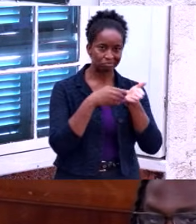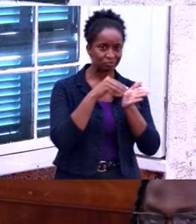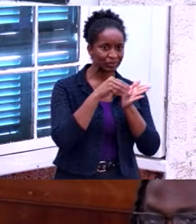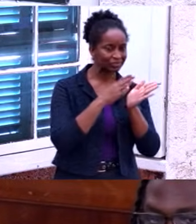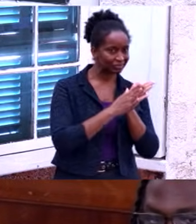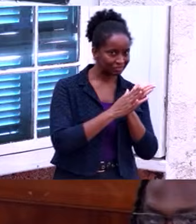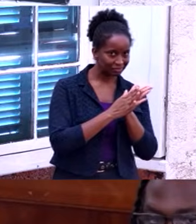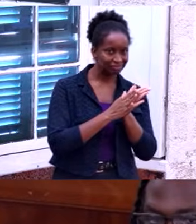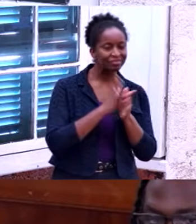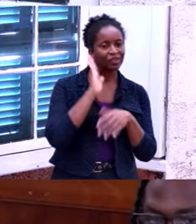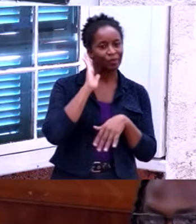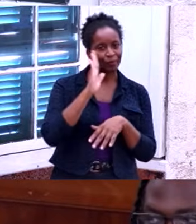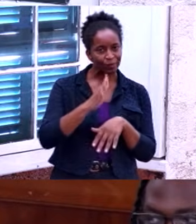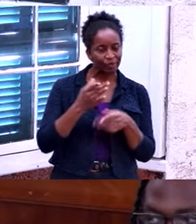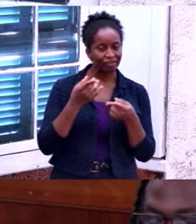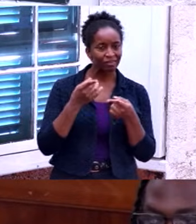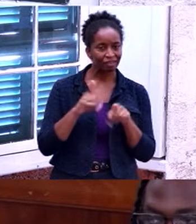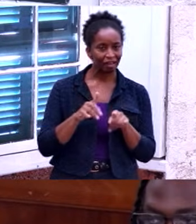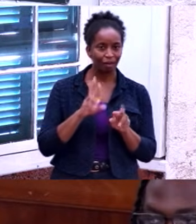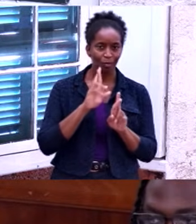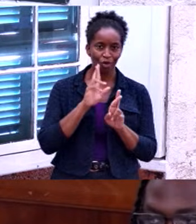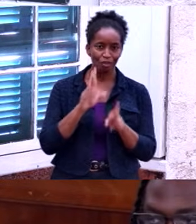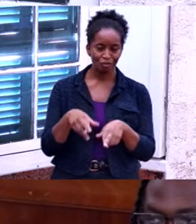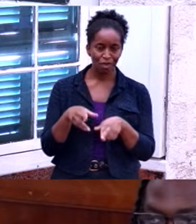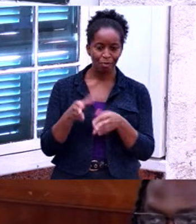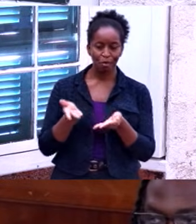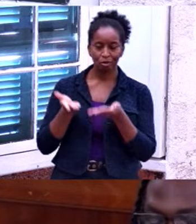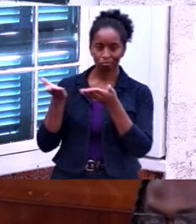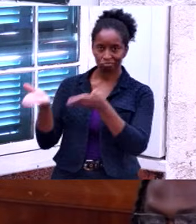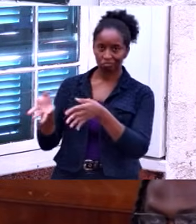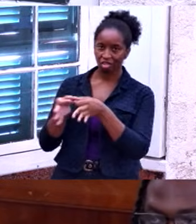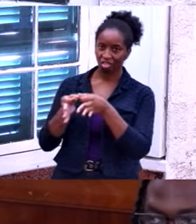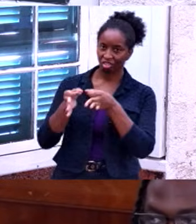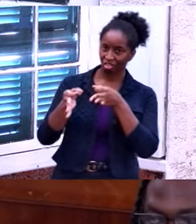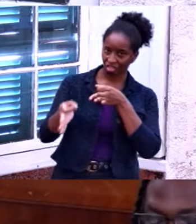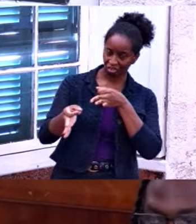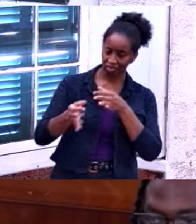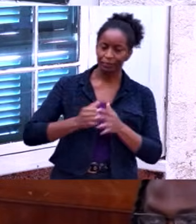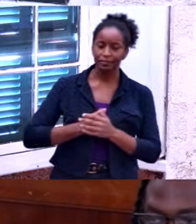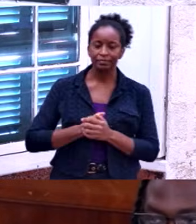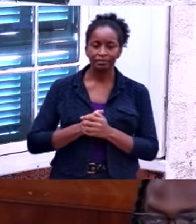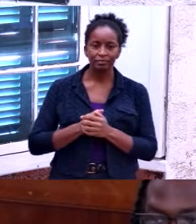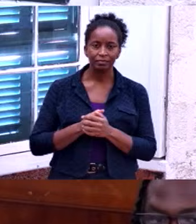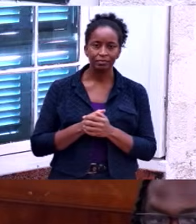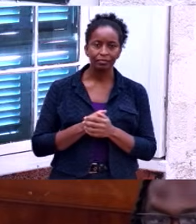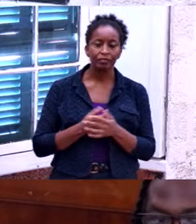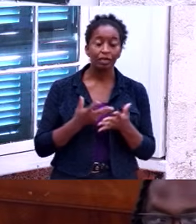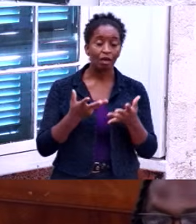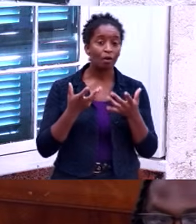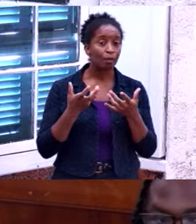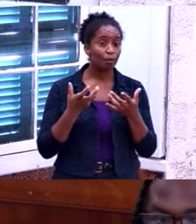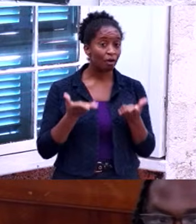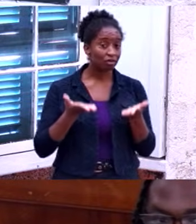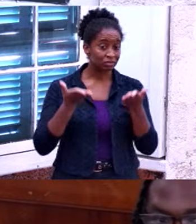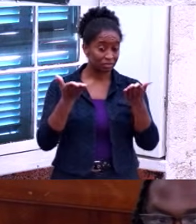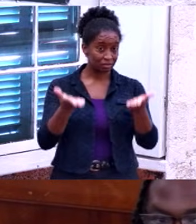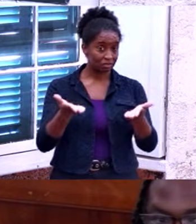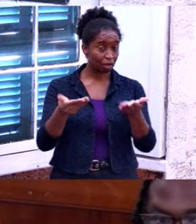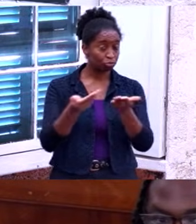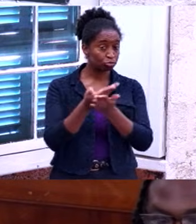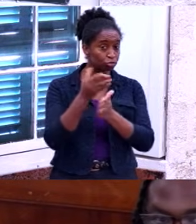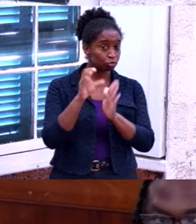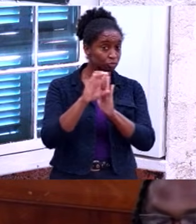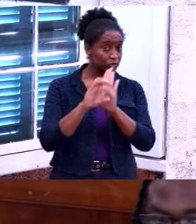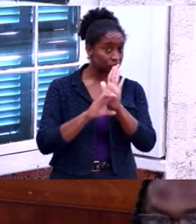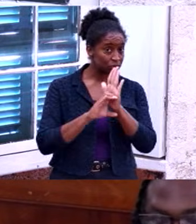that while you are bringing a new constitution to the people, you can't only set out what are the